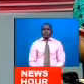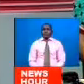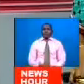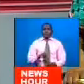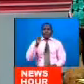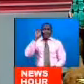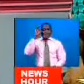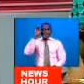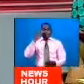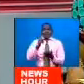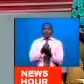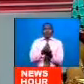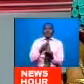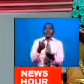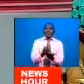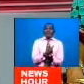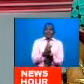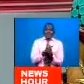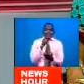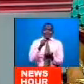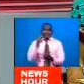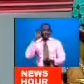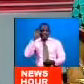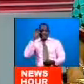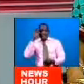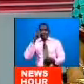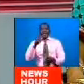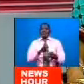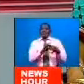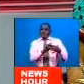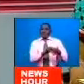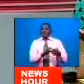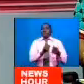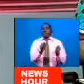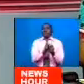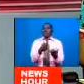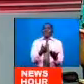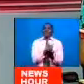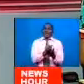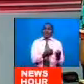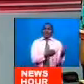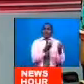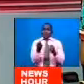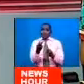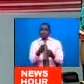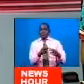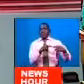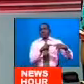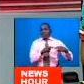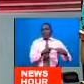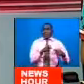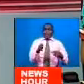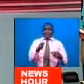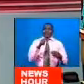The Chinese ambassador to Ghana, Sun Baohong, says China values ties with Ghana and will strengthen the relationship. Ms.